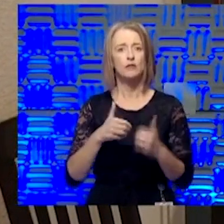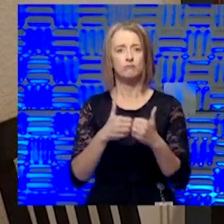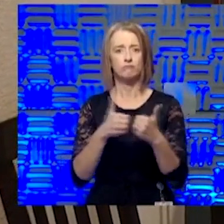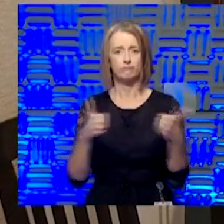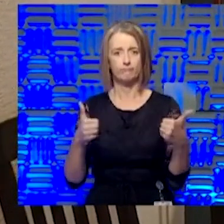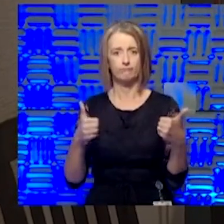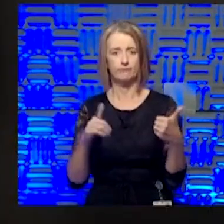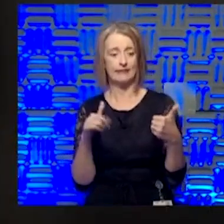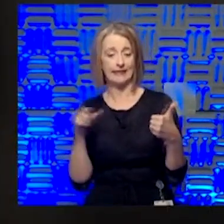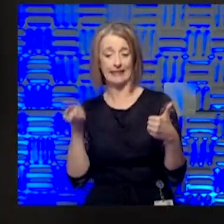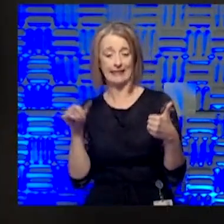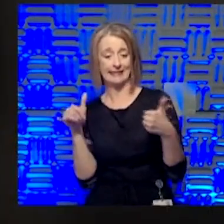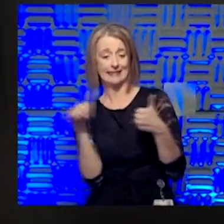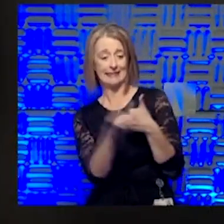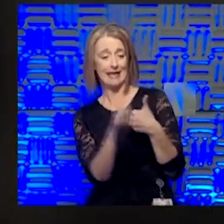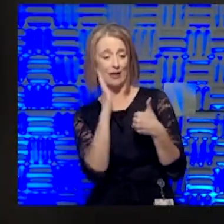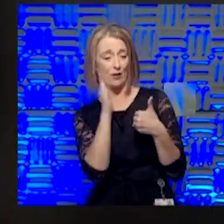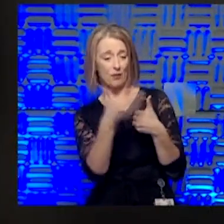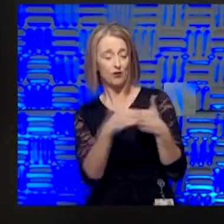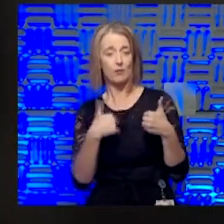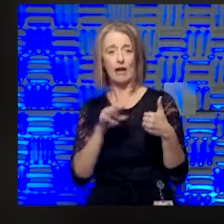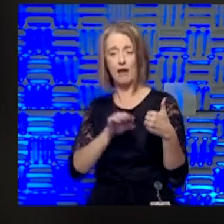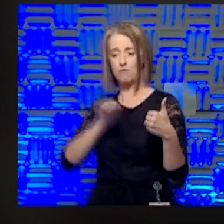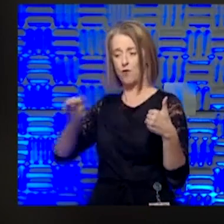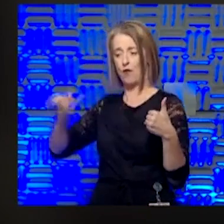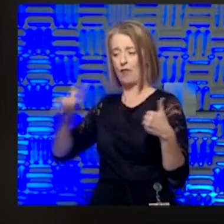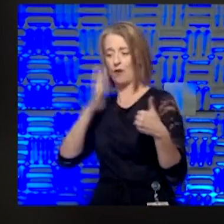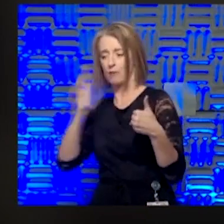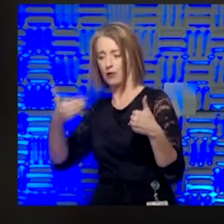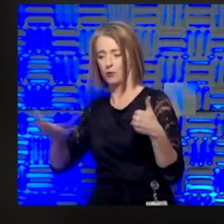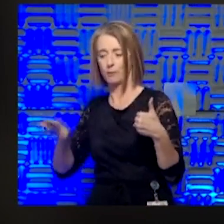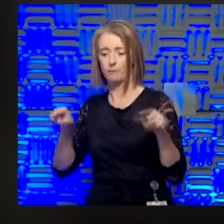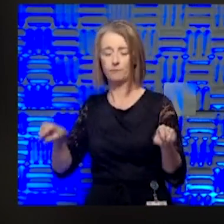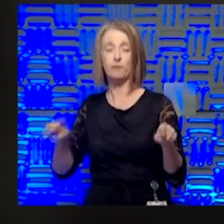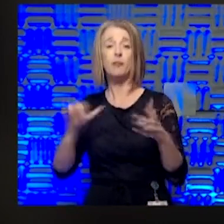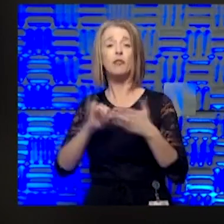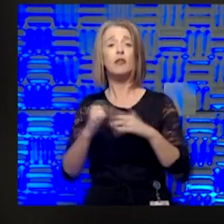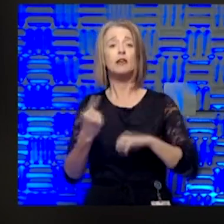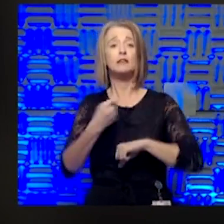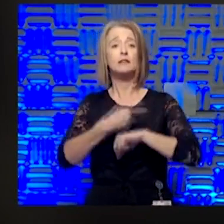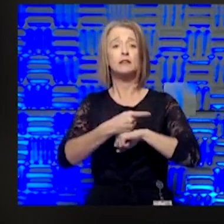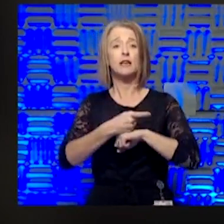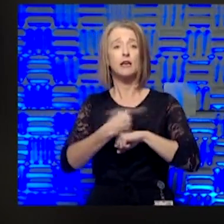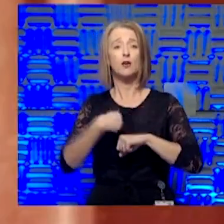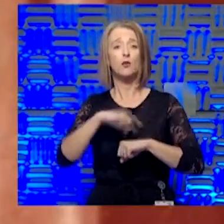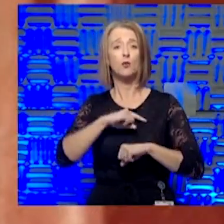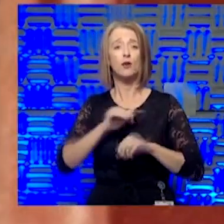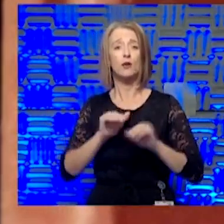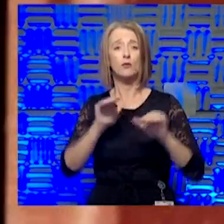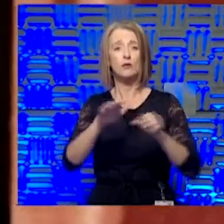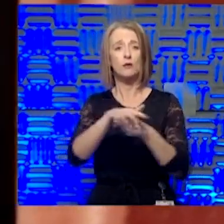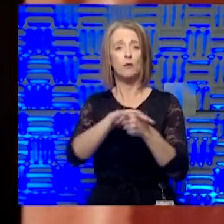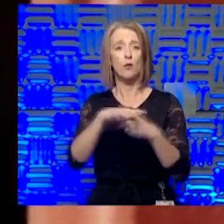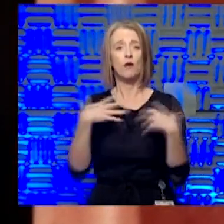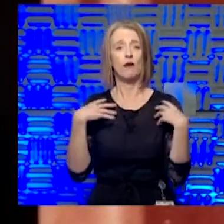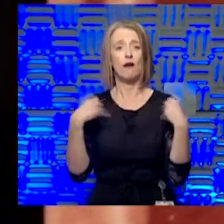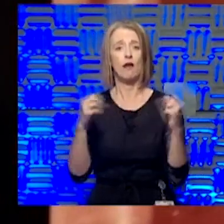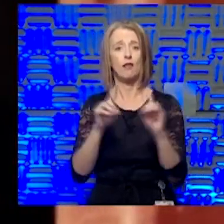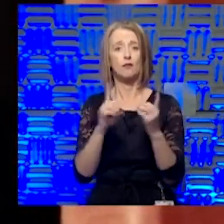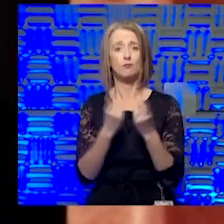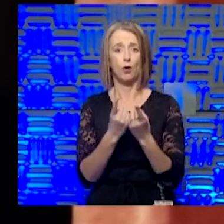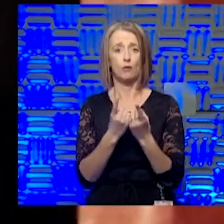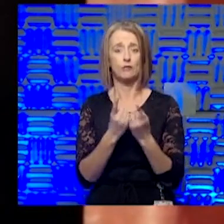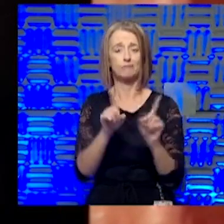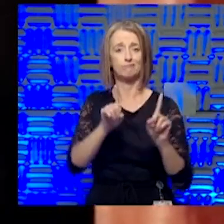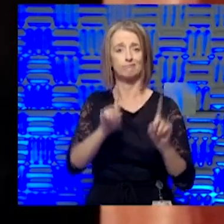stayed in our bedroom, and I moved to another one. And that day I took him to the local health department to